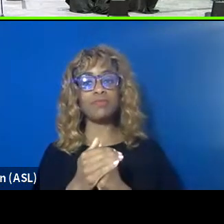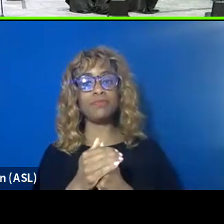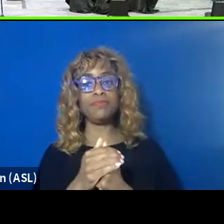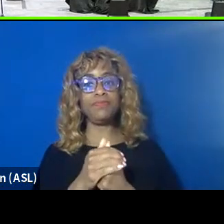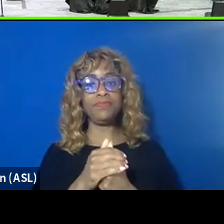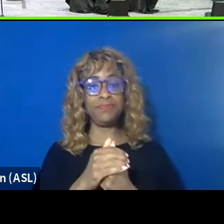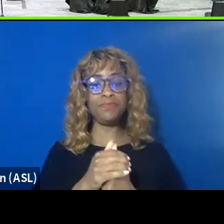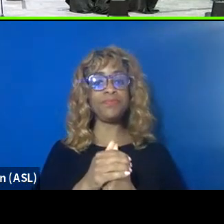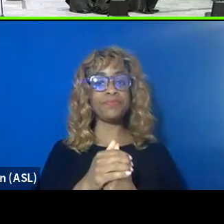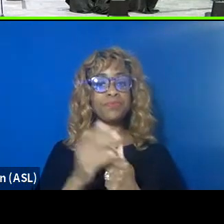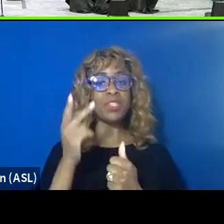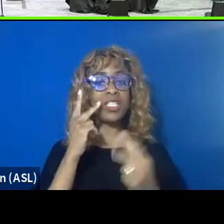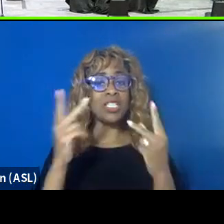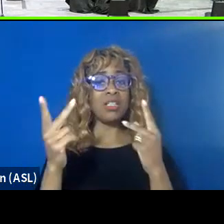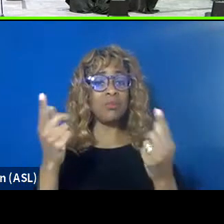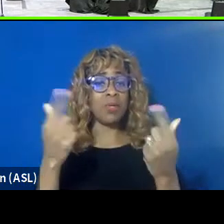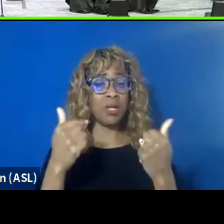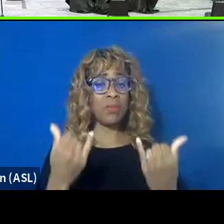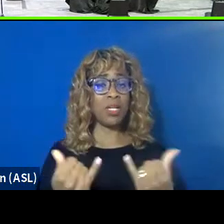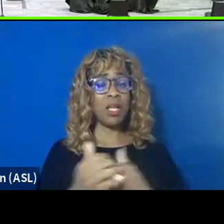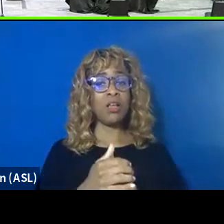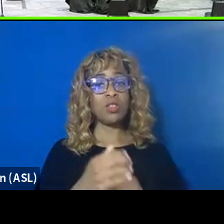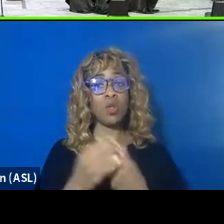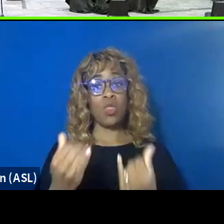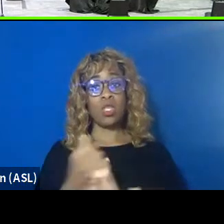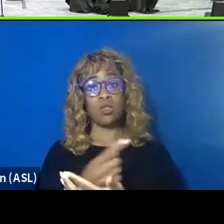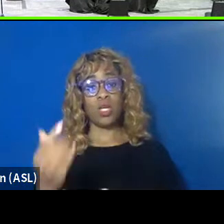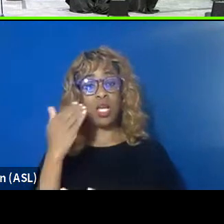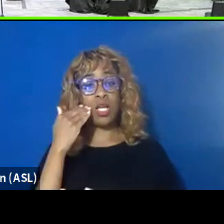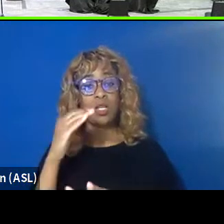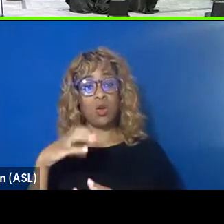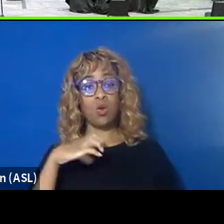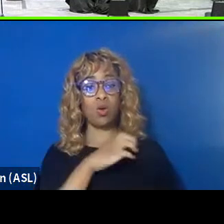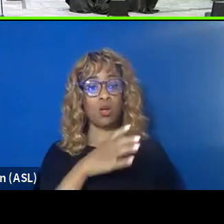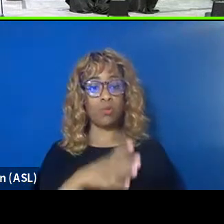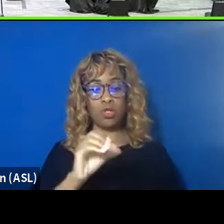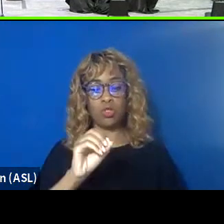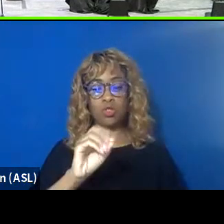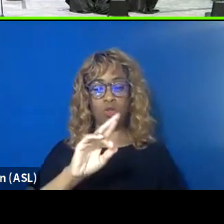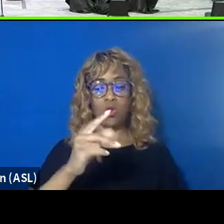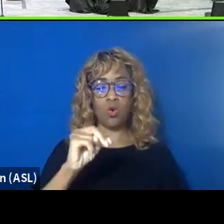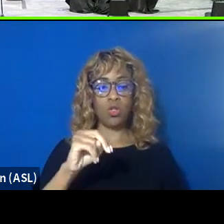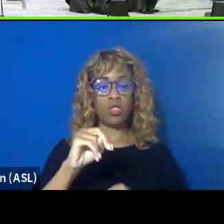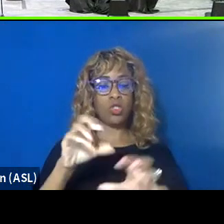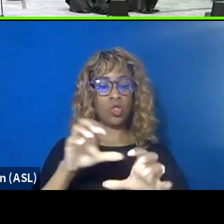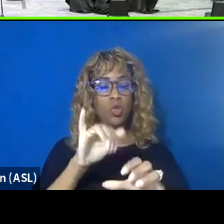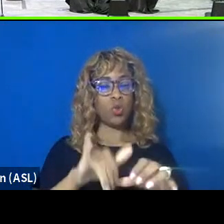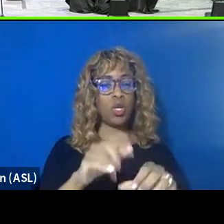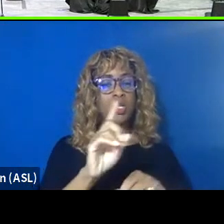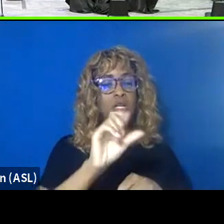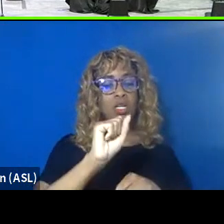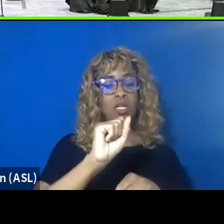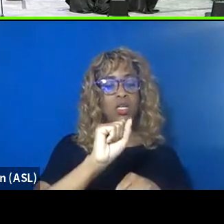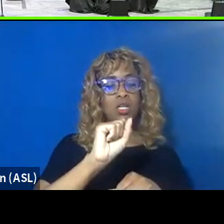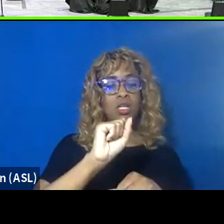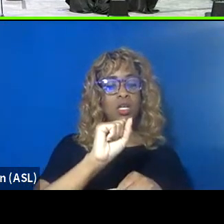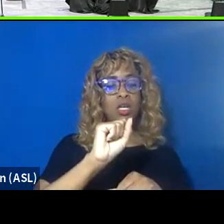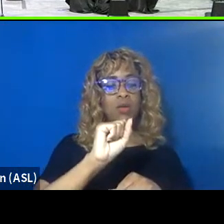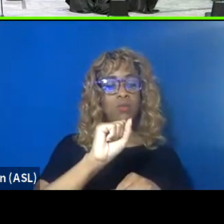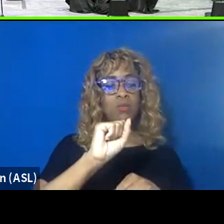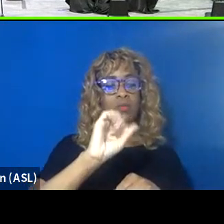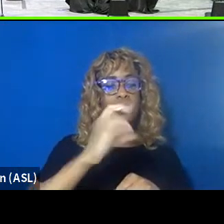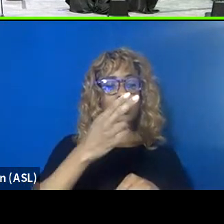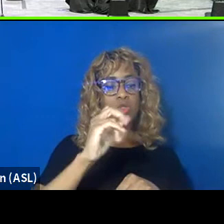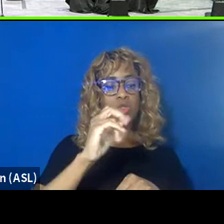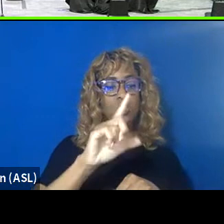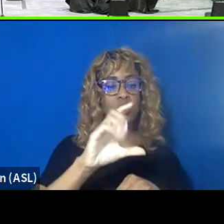actually coming through now. This week, I know Commissioner Orton did one in school crafts with the bricklayers that she's doing.